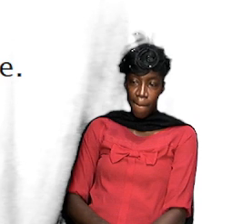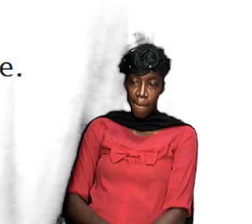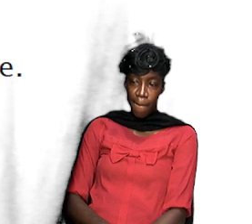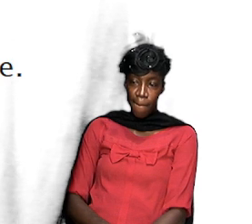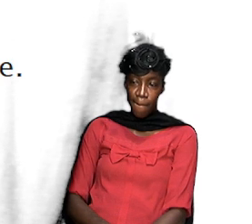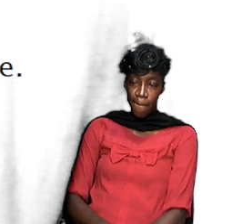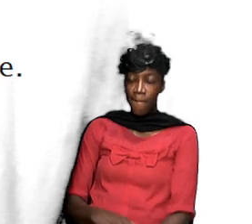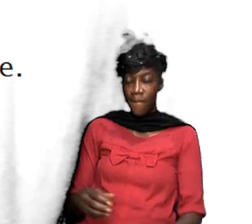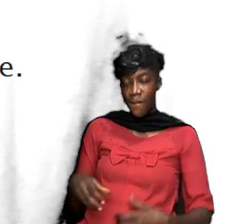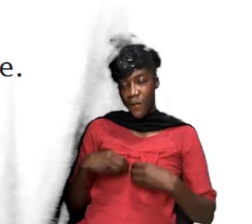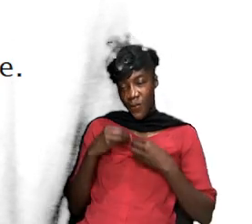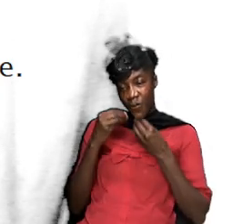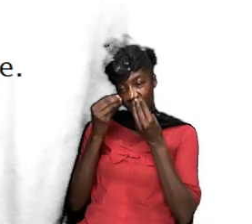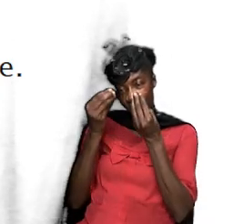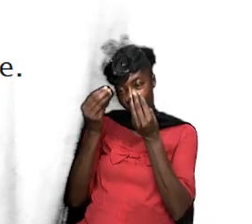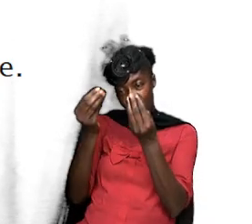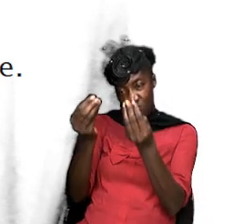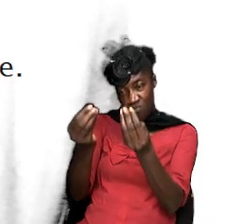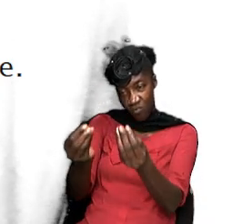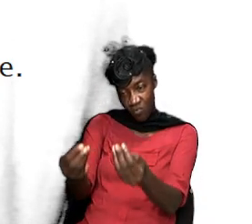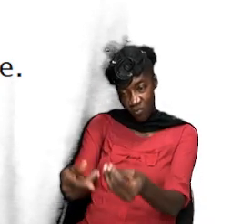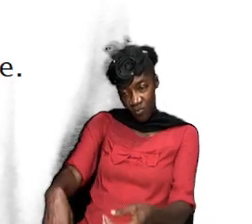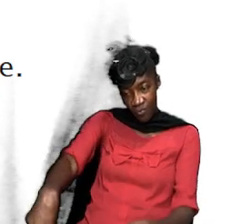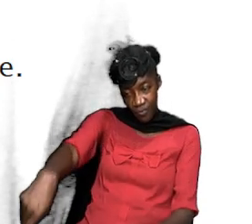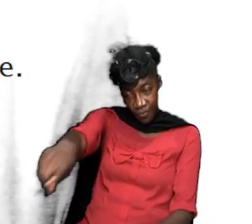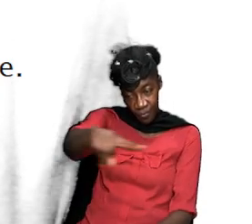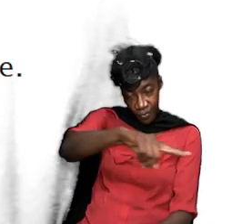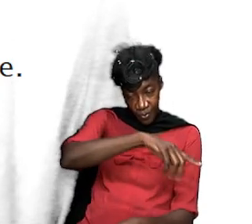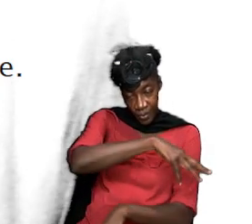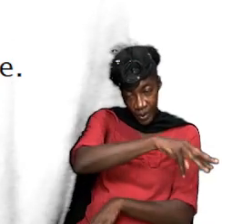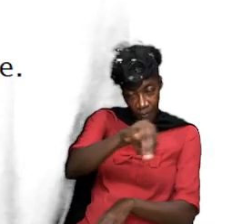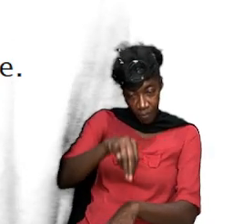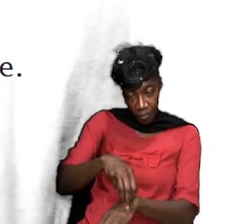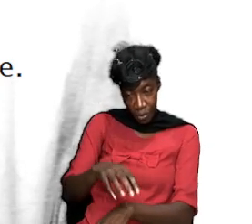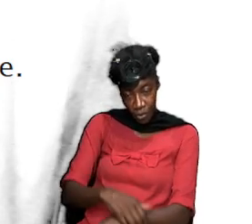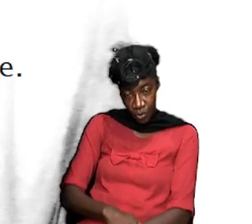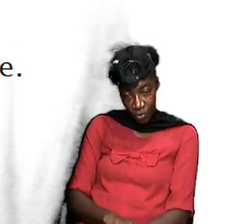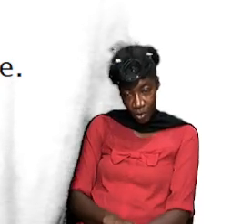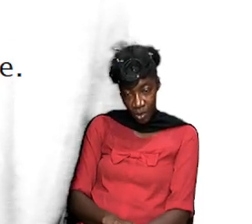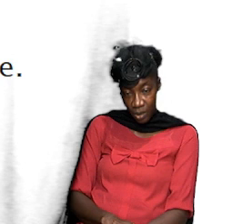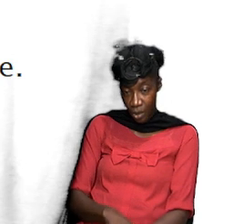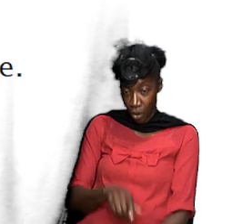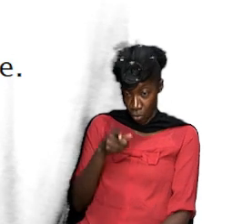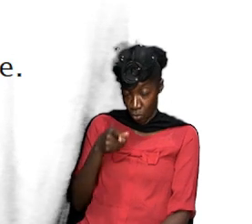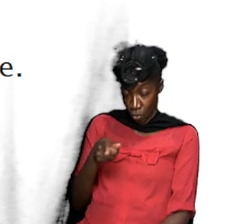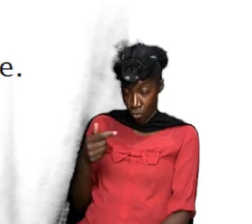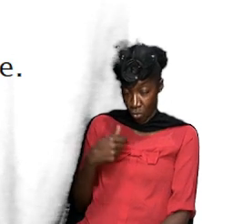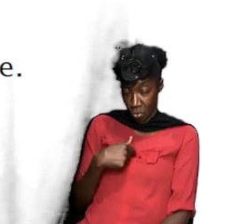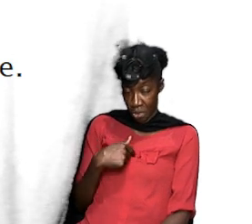has given us a ministry, but are we effective?